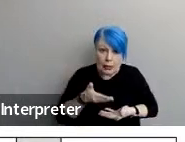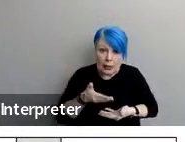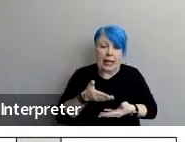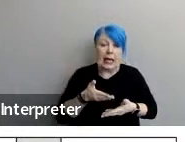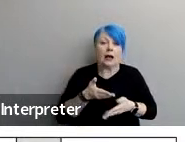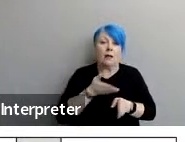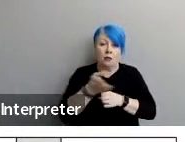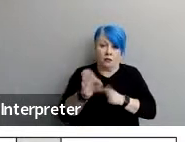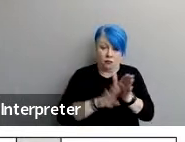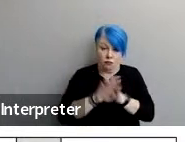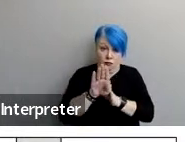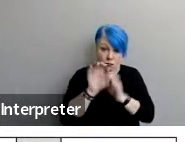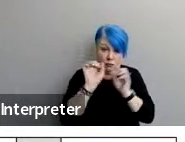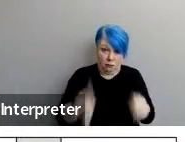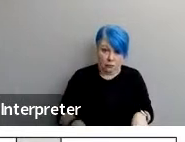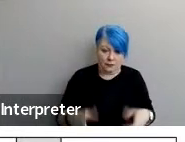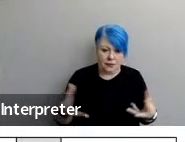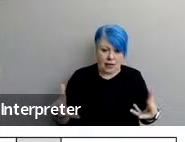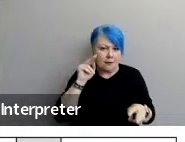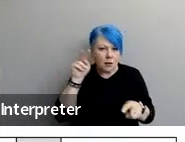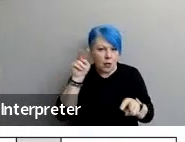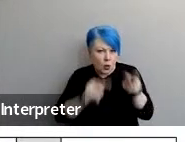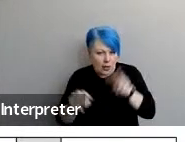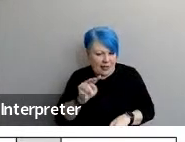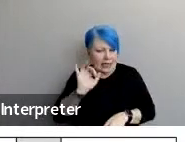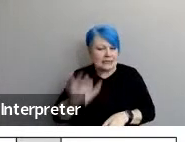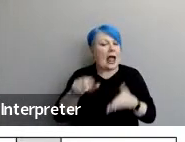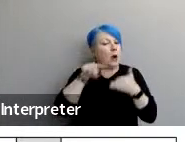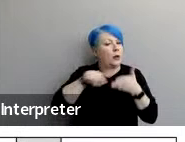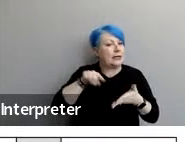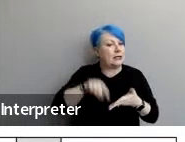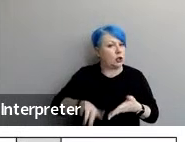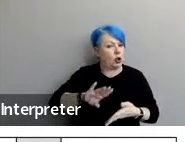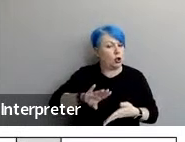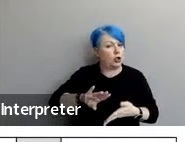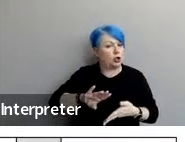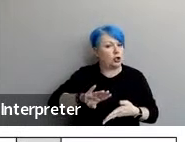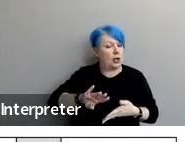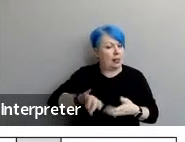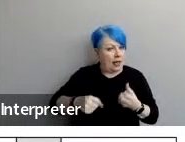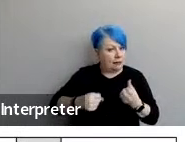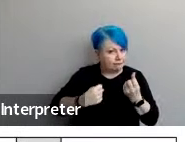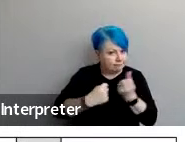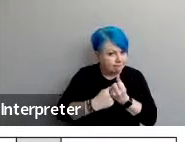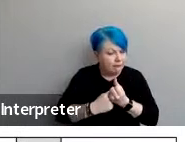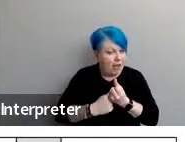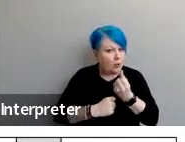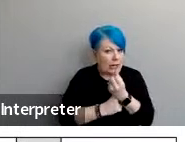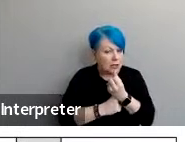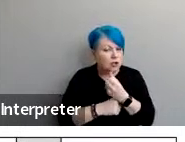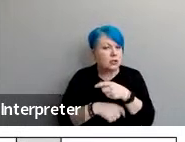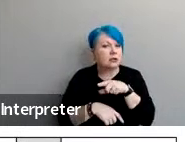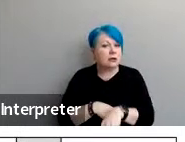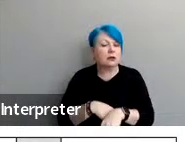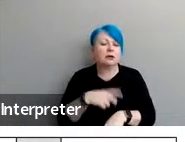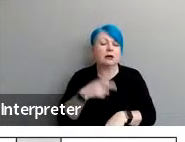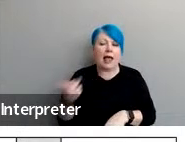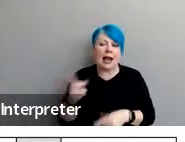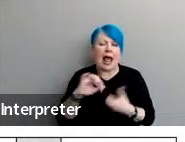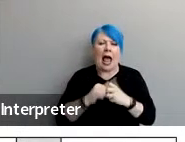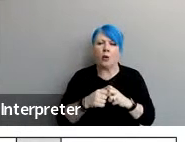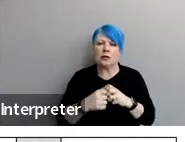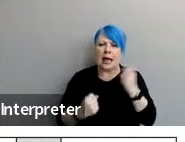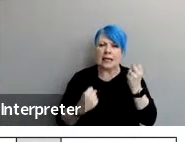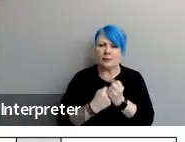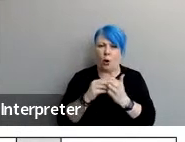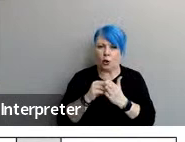opportunity, I'm going to be taking a look at, is it research-based? How will it support and impact students? And asking those questions. And